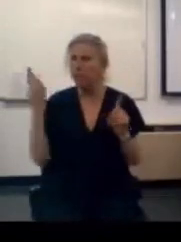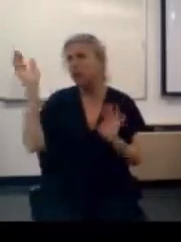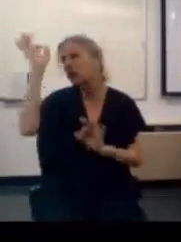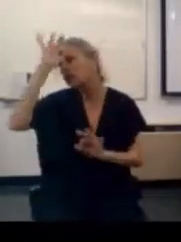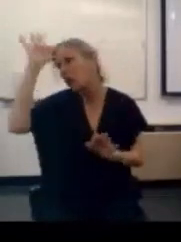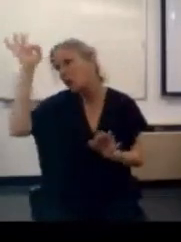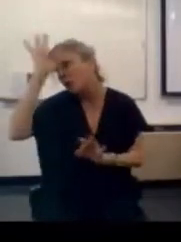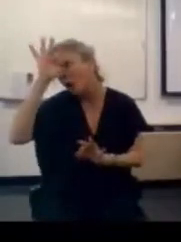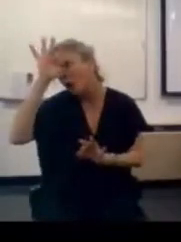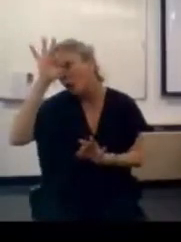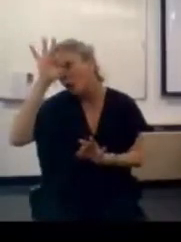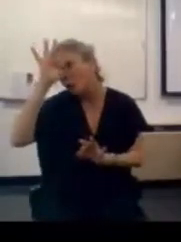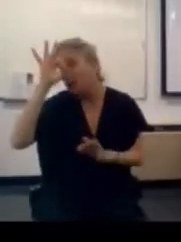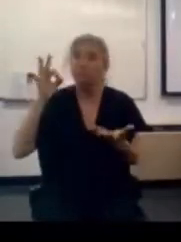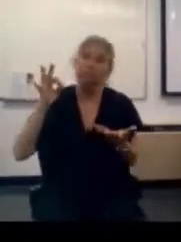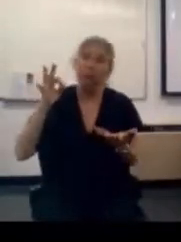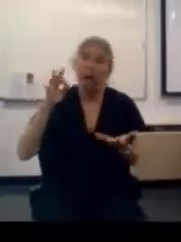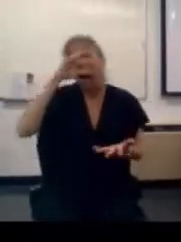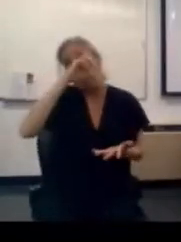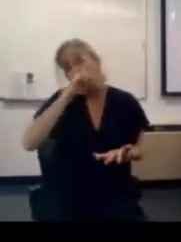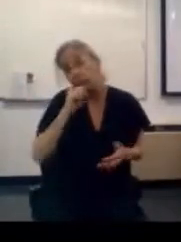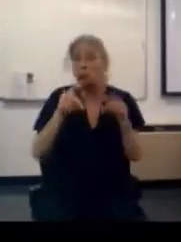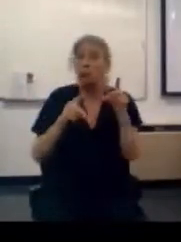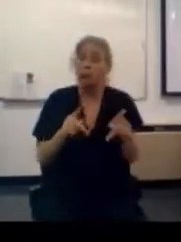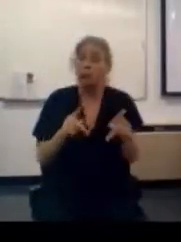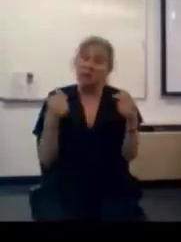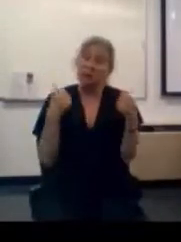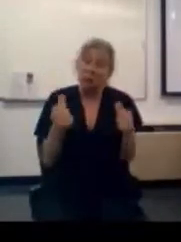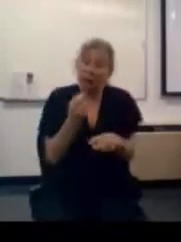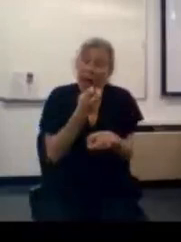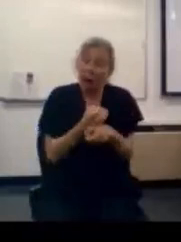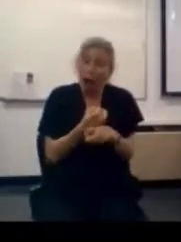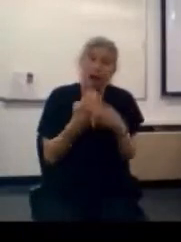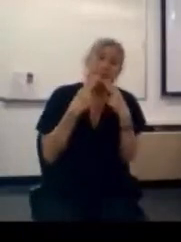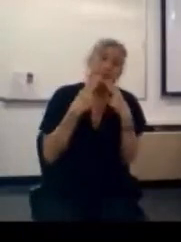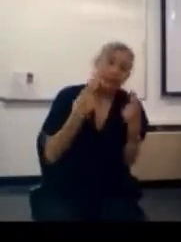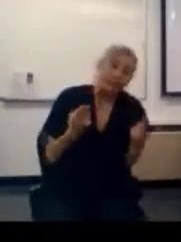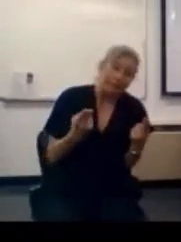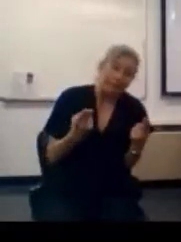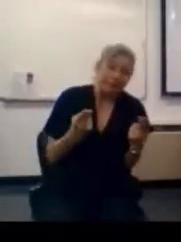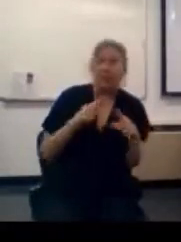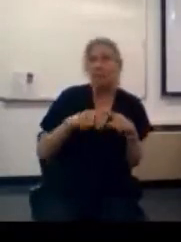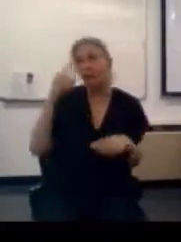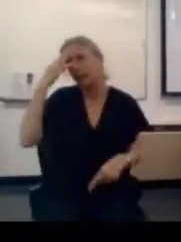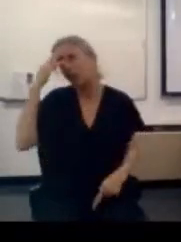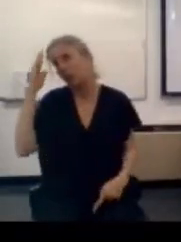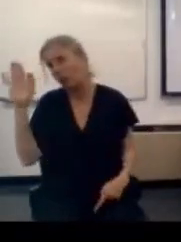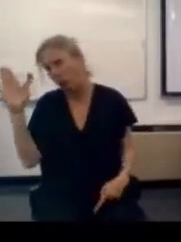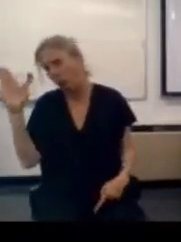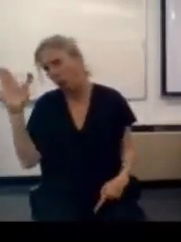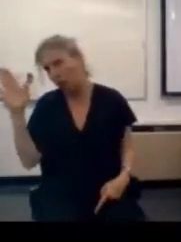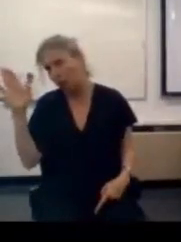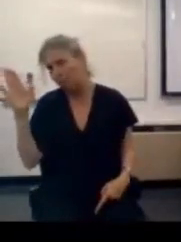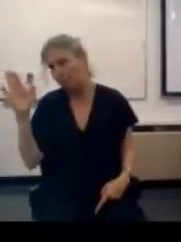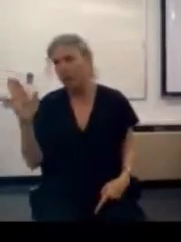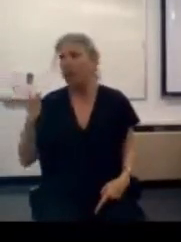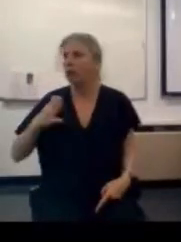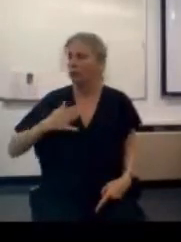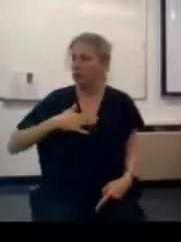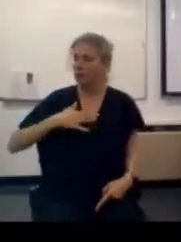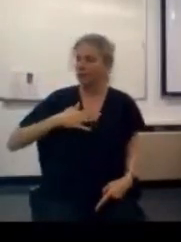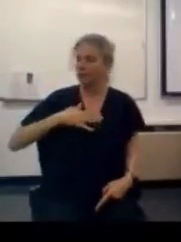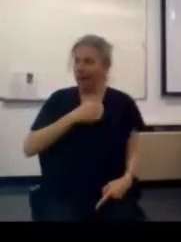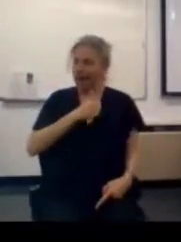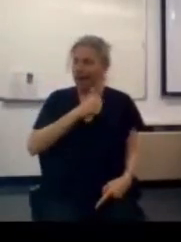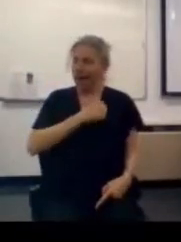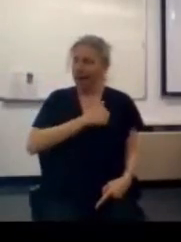And sometimes giving that, assuming best intent and giving that benefit of the doubt is really rule number one of engagement for our line of work. And